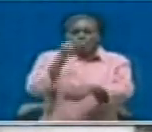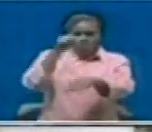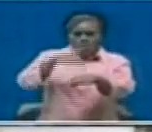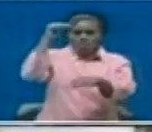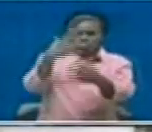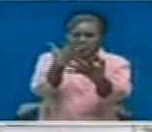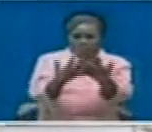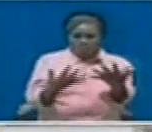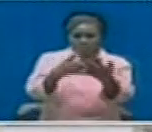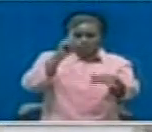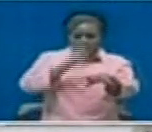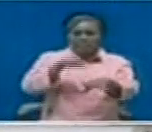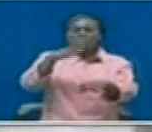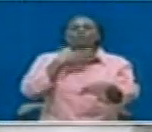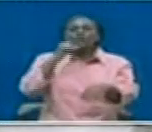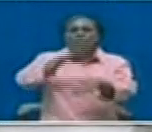fishing activities.